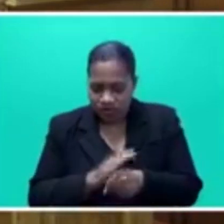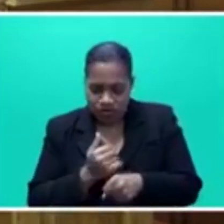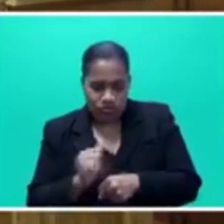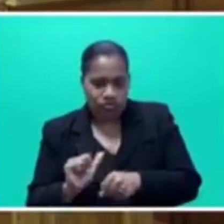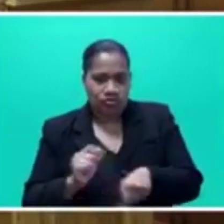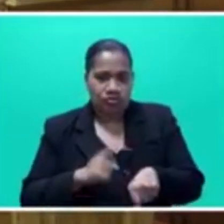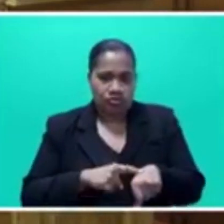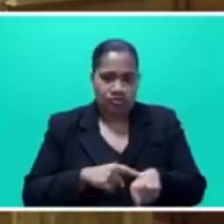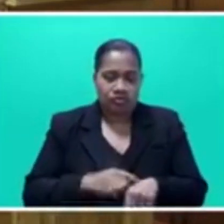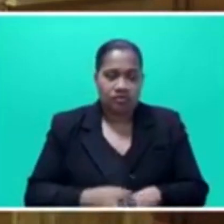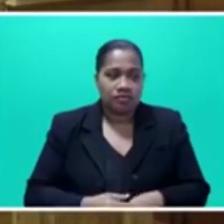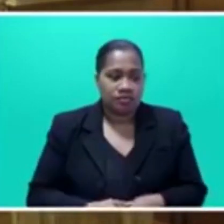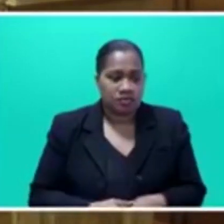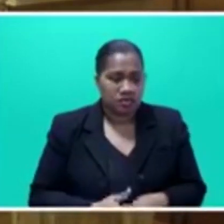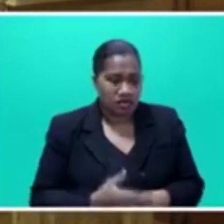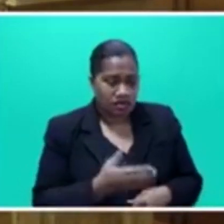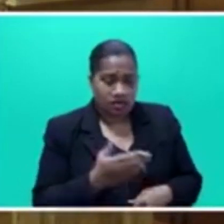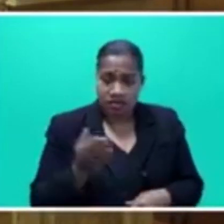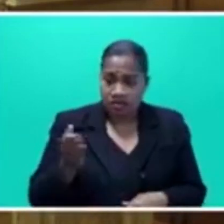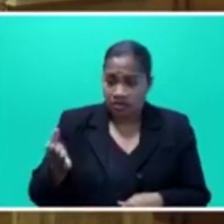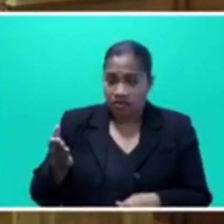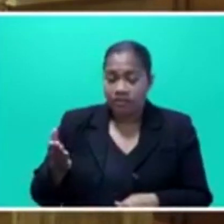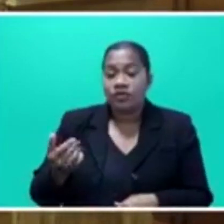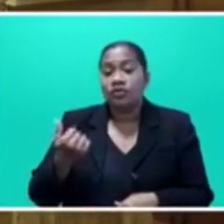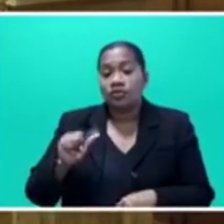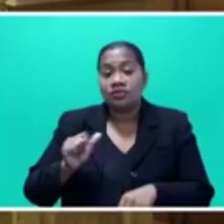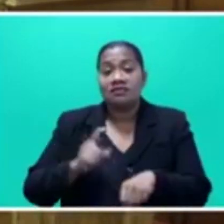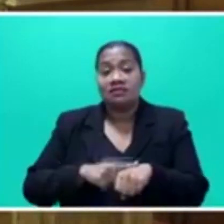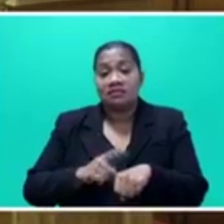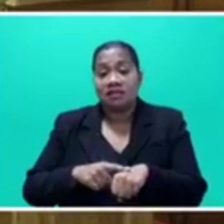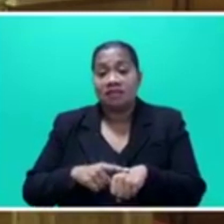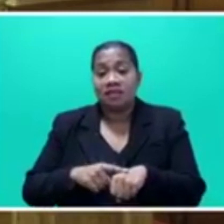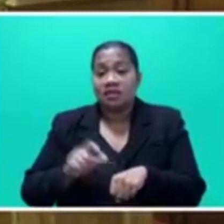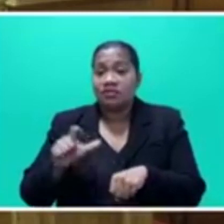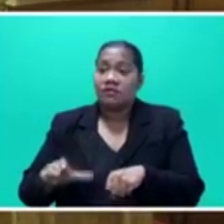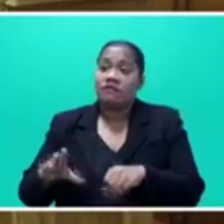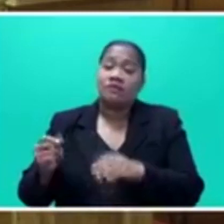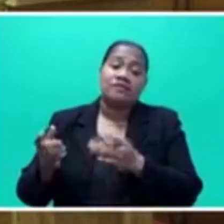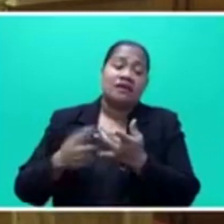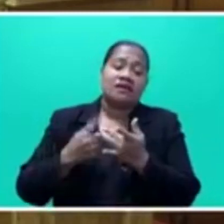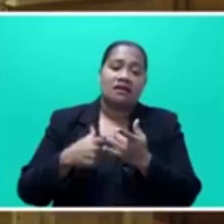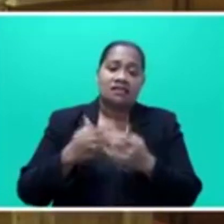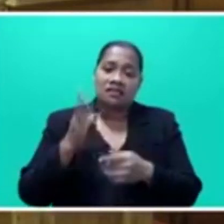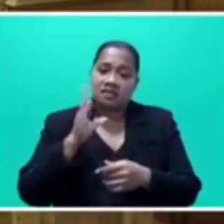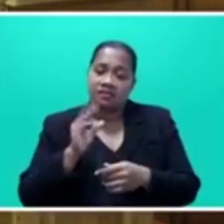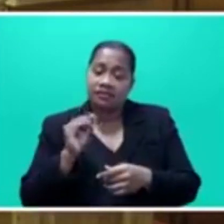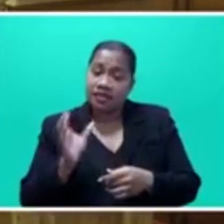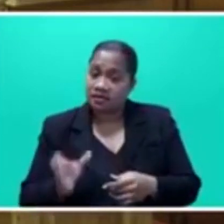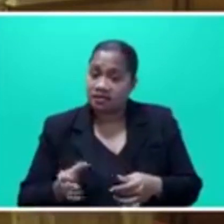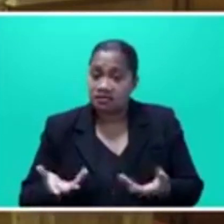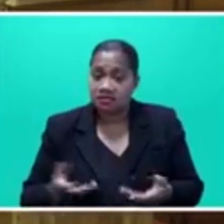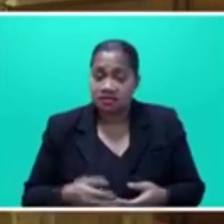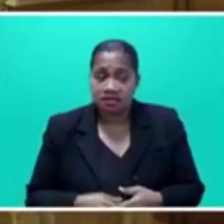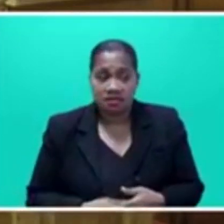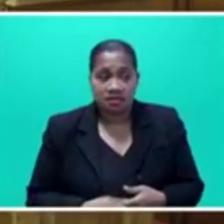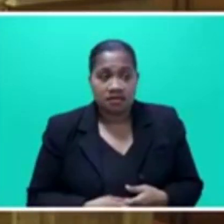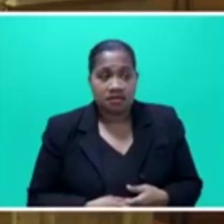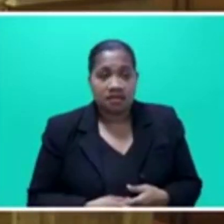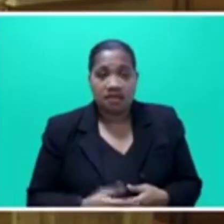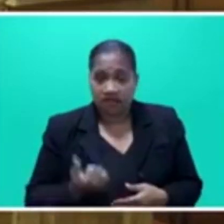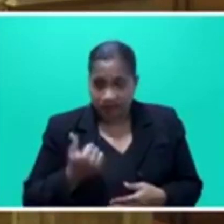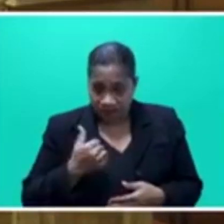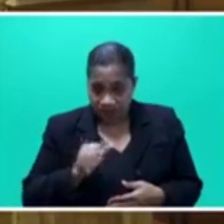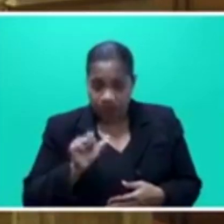He was using the time that was left over from other speakers. And I've used that